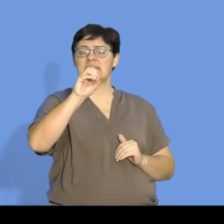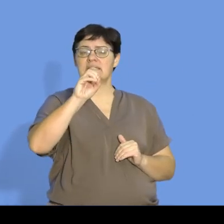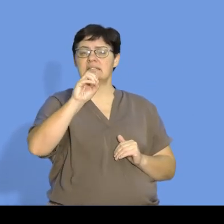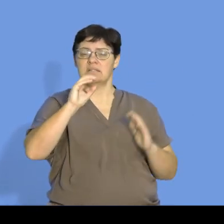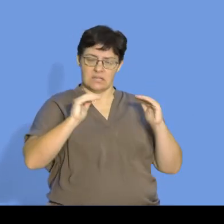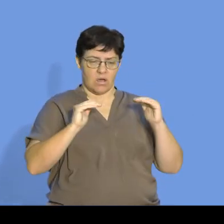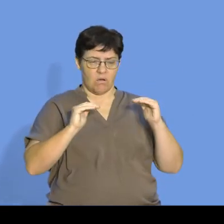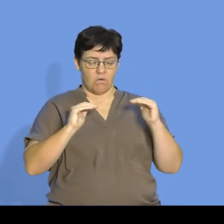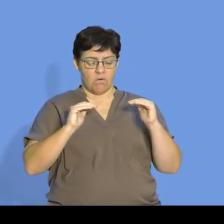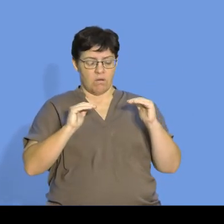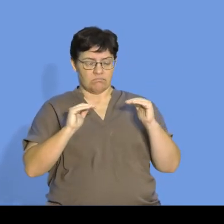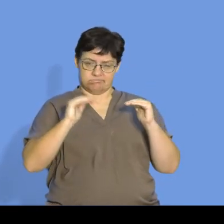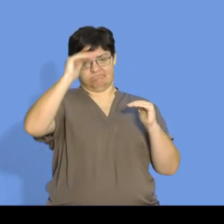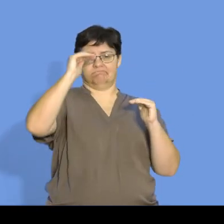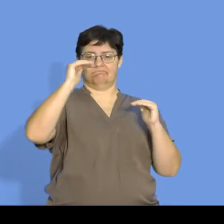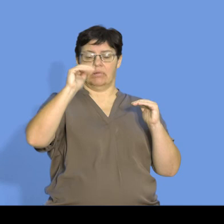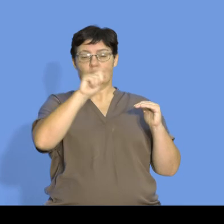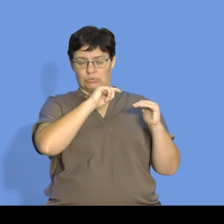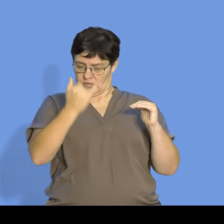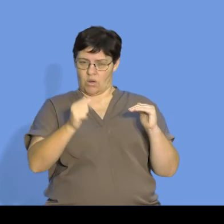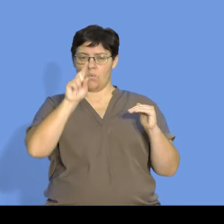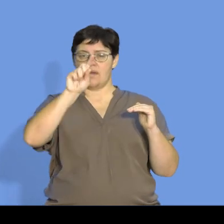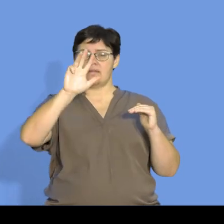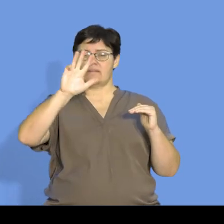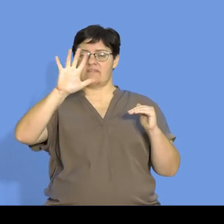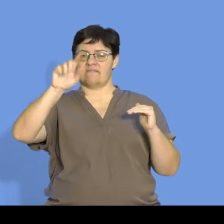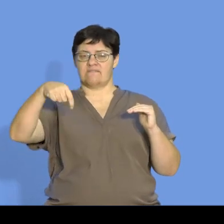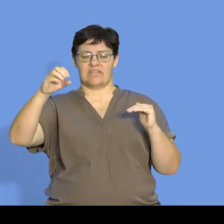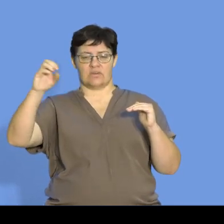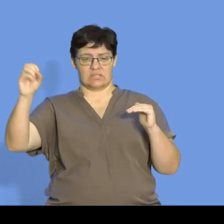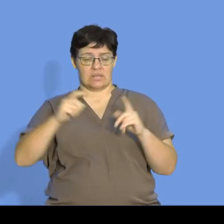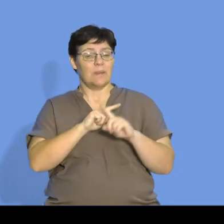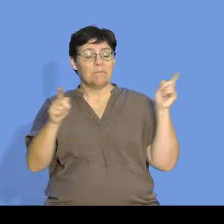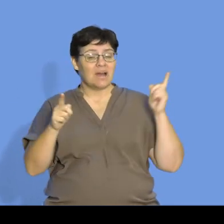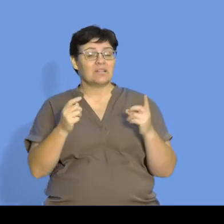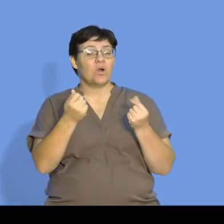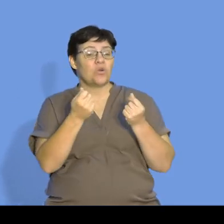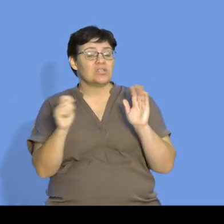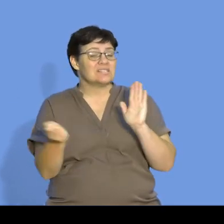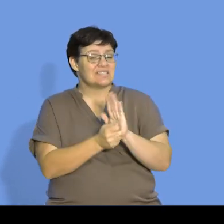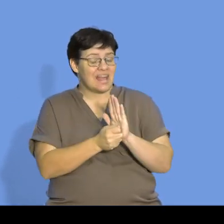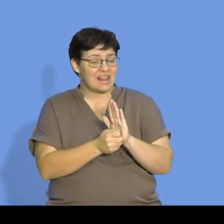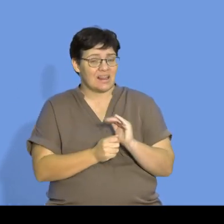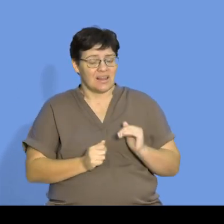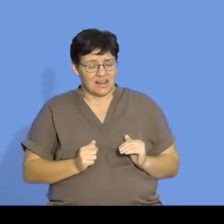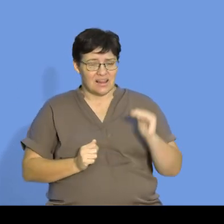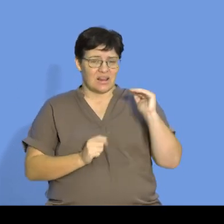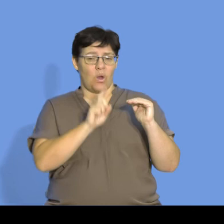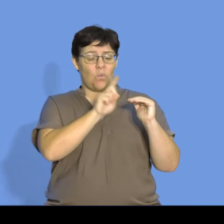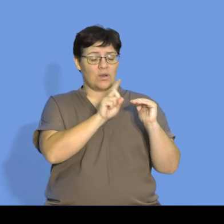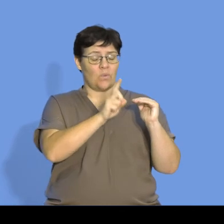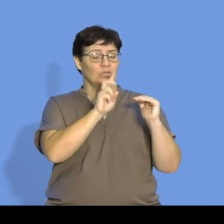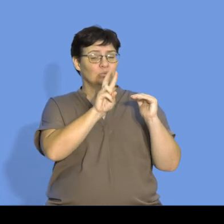from 180,000 to 195,000. But at the same time, your cost of